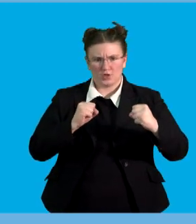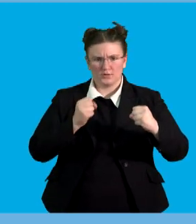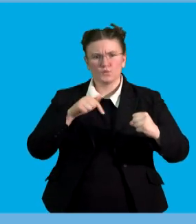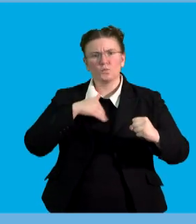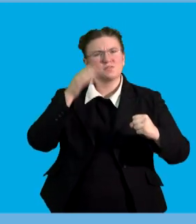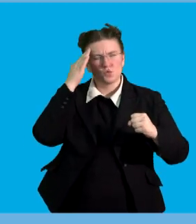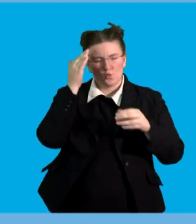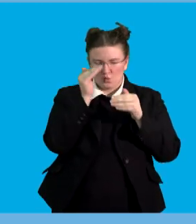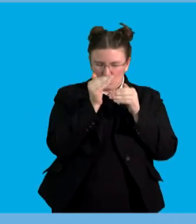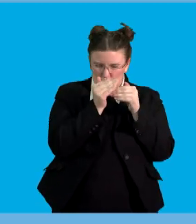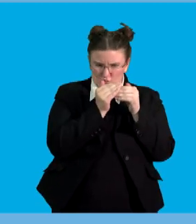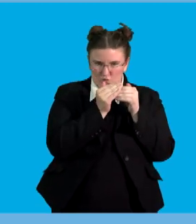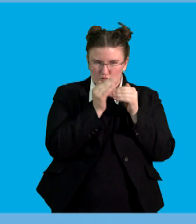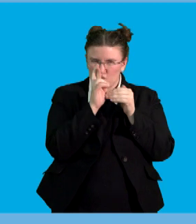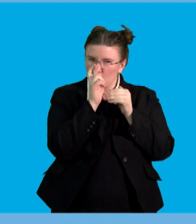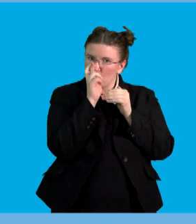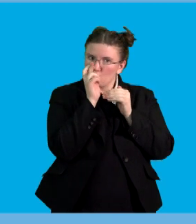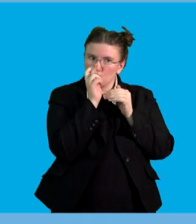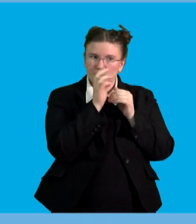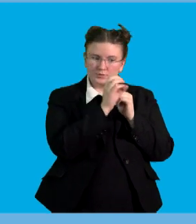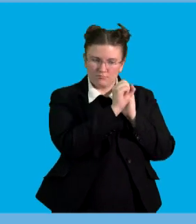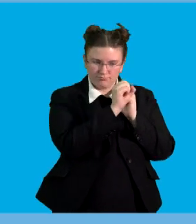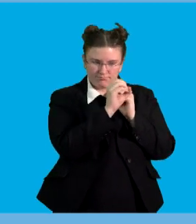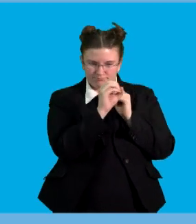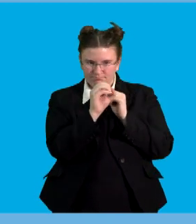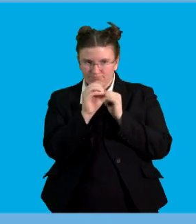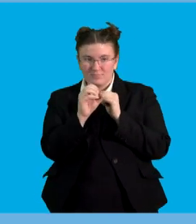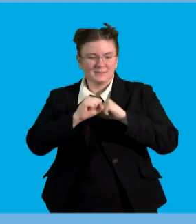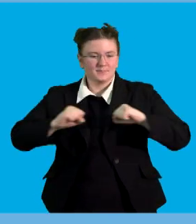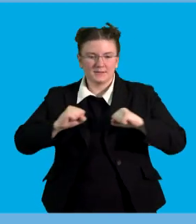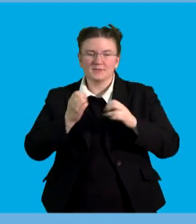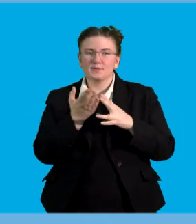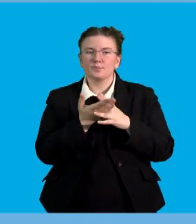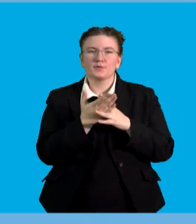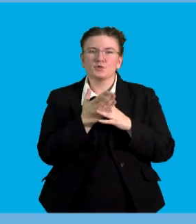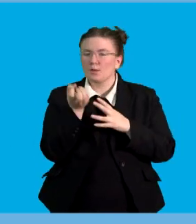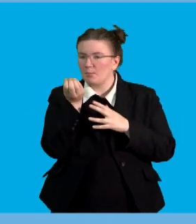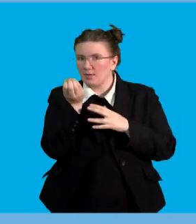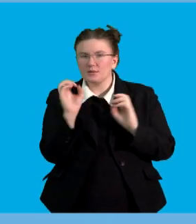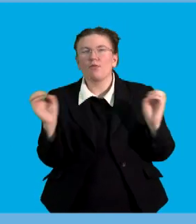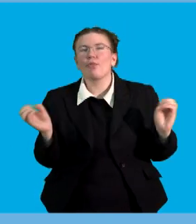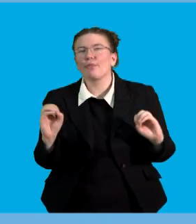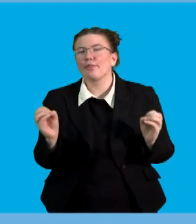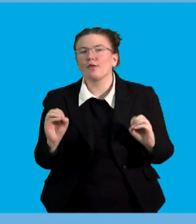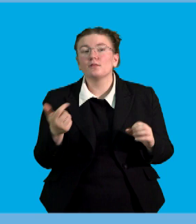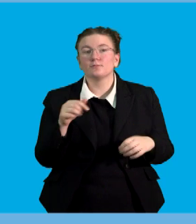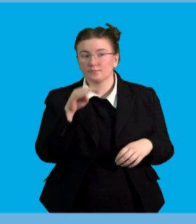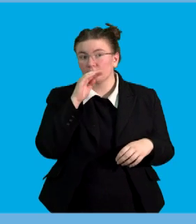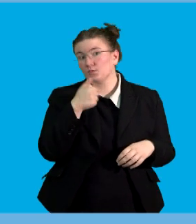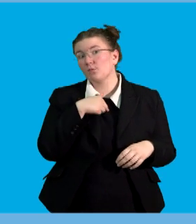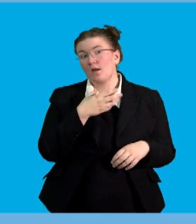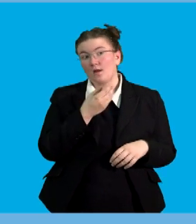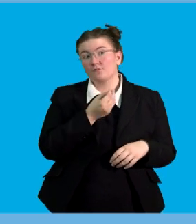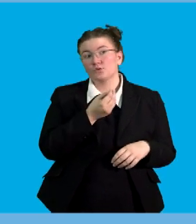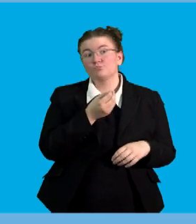So now, the solids, we know that solids are closely packed together with little to no spaces in between the particles. So we are going